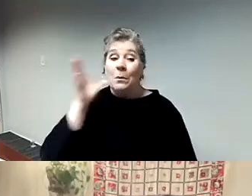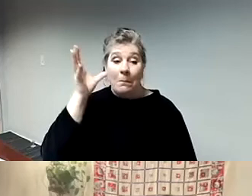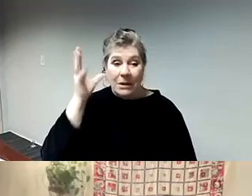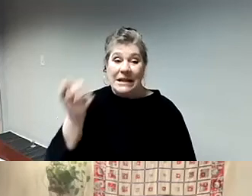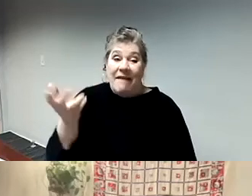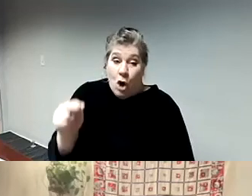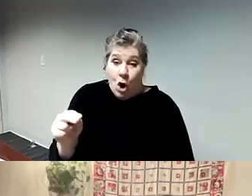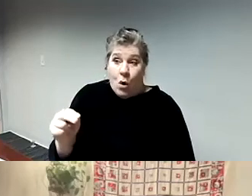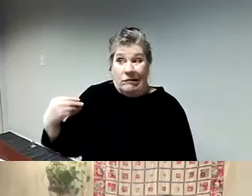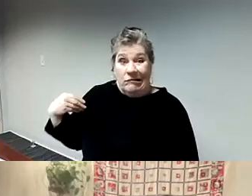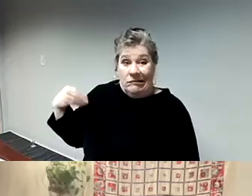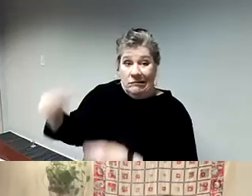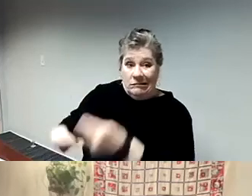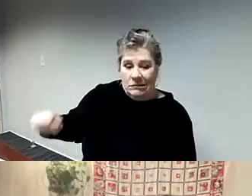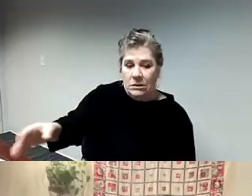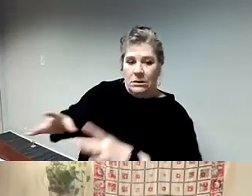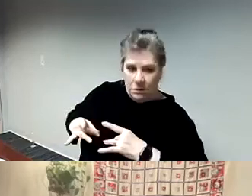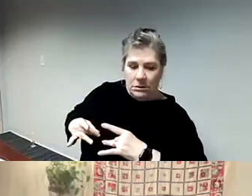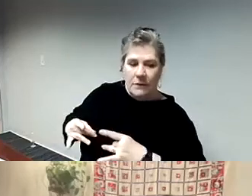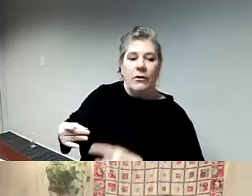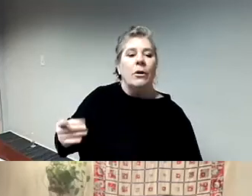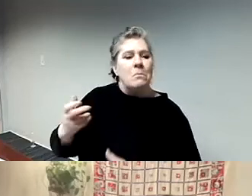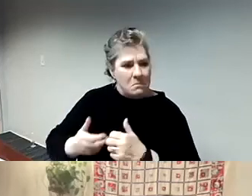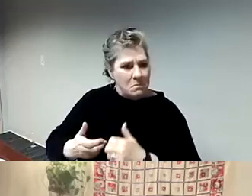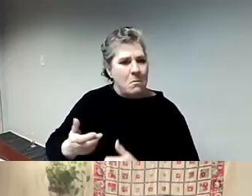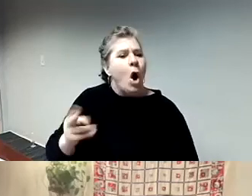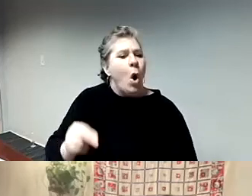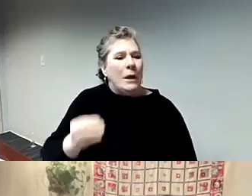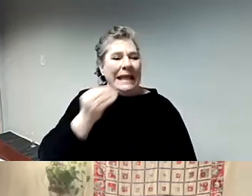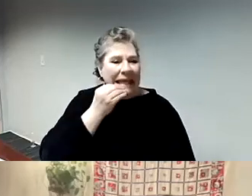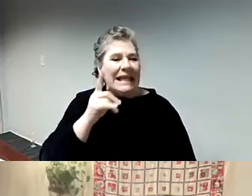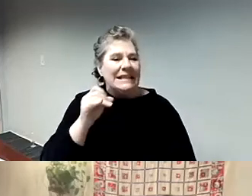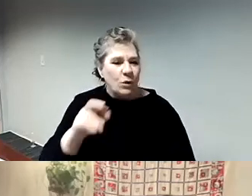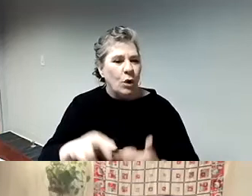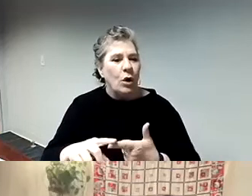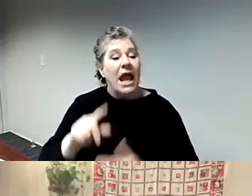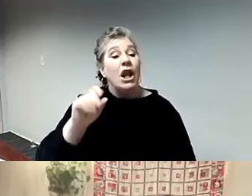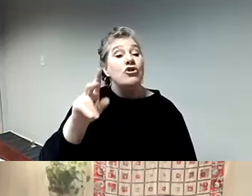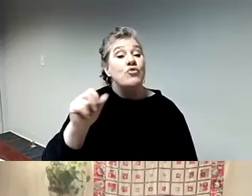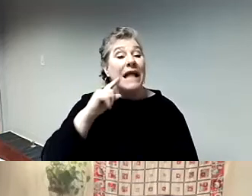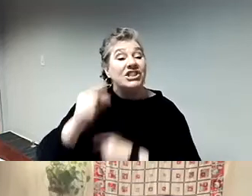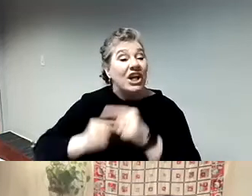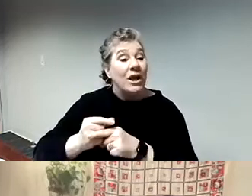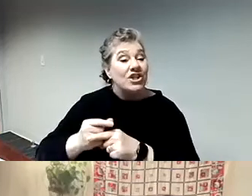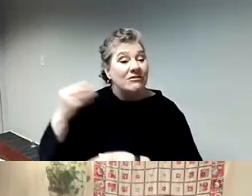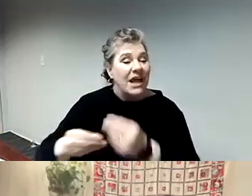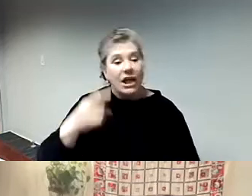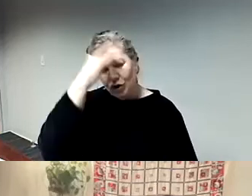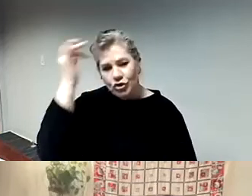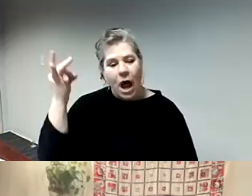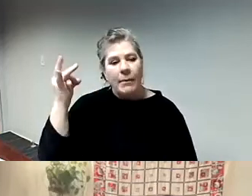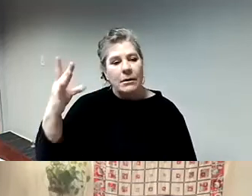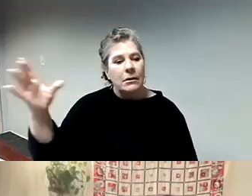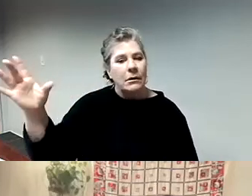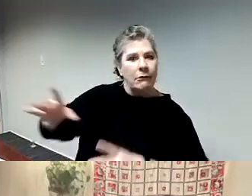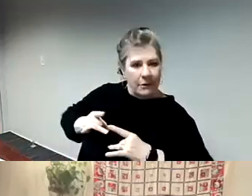own disordered eating stuff and their own transgenerational habits, trauma that have been passed down that